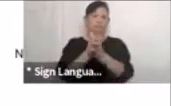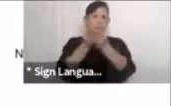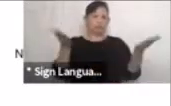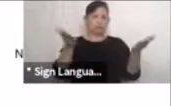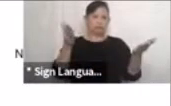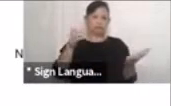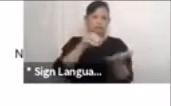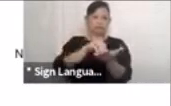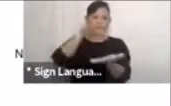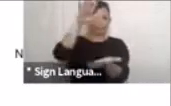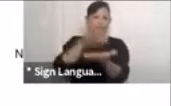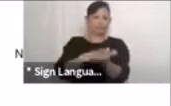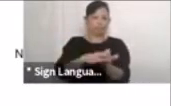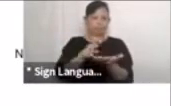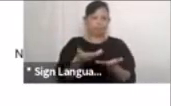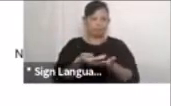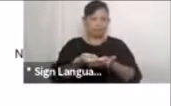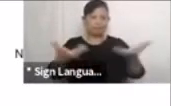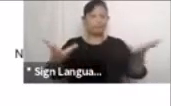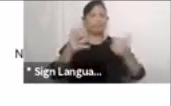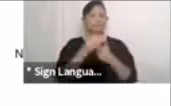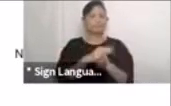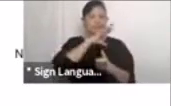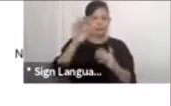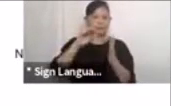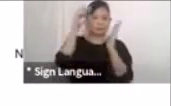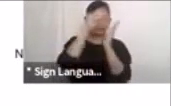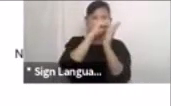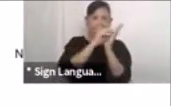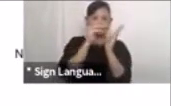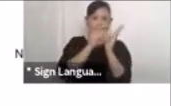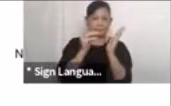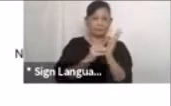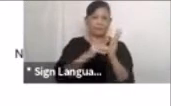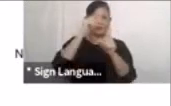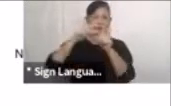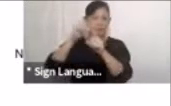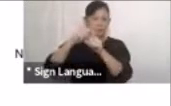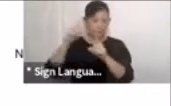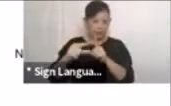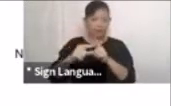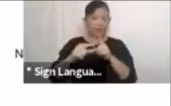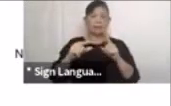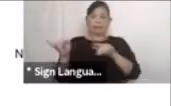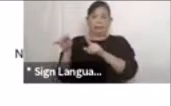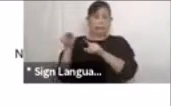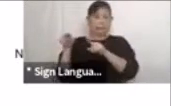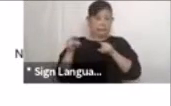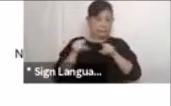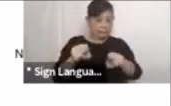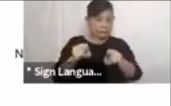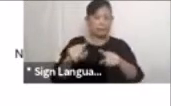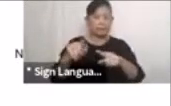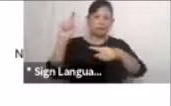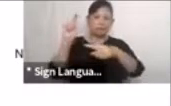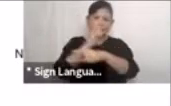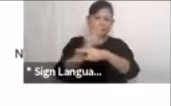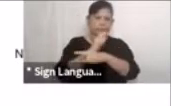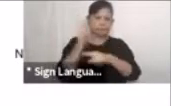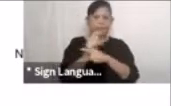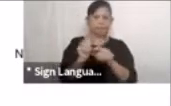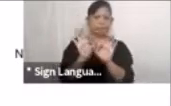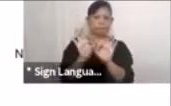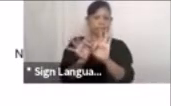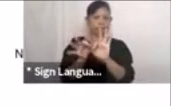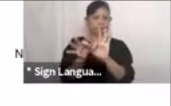while we developed the sign language glossary, at the same time we were training, we are working closely with the sign language